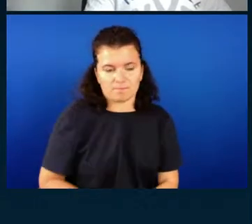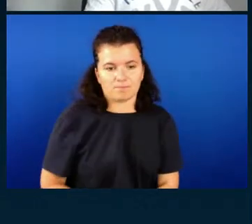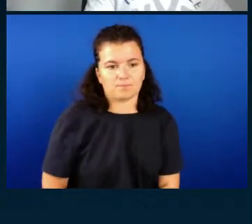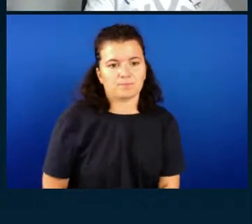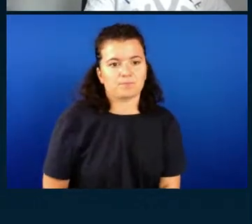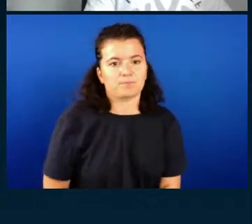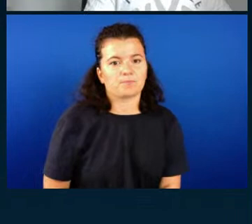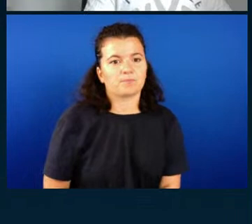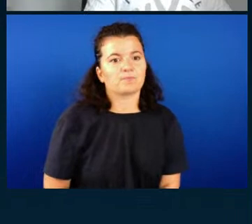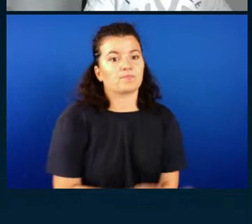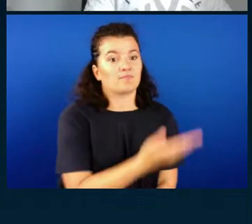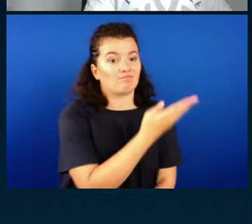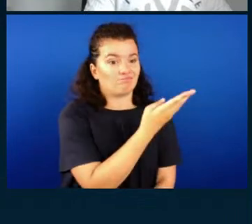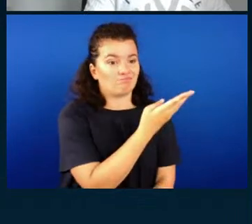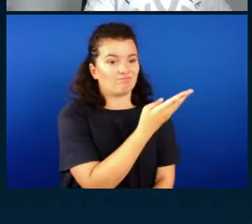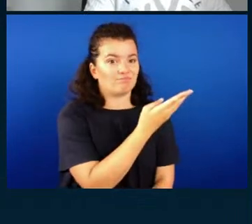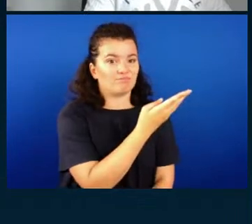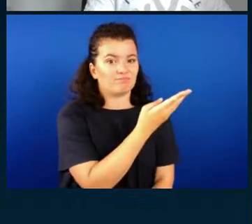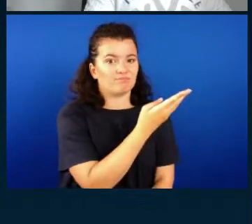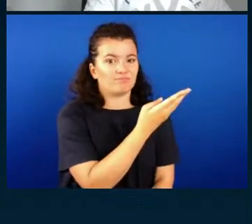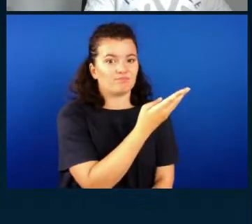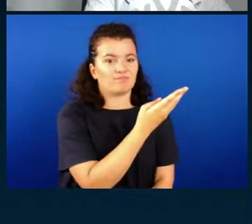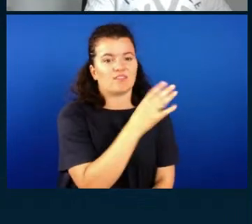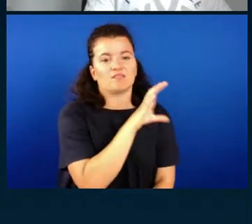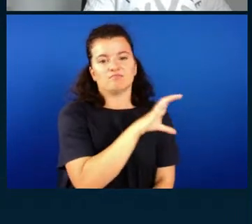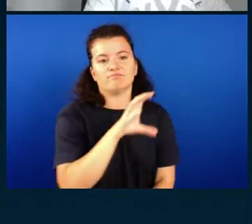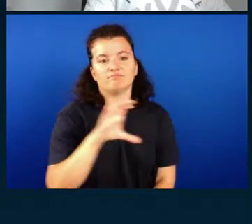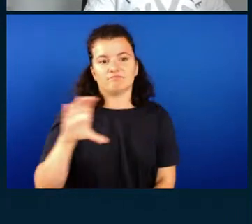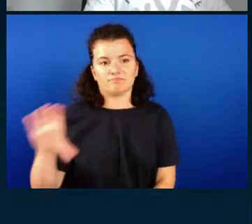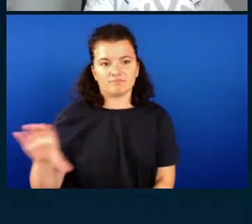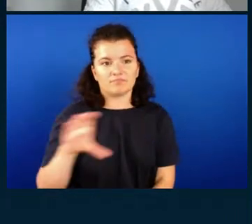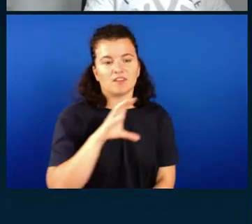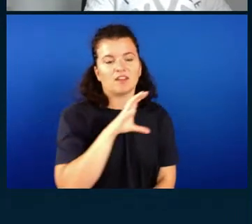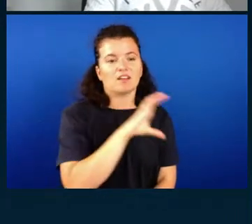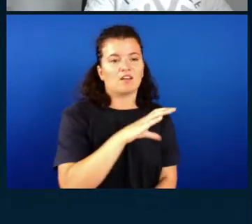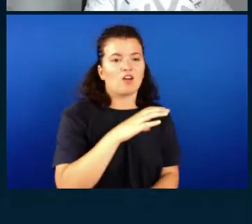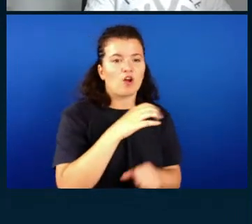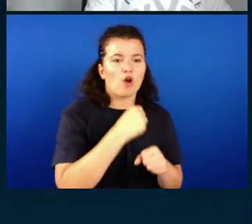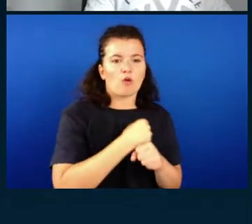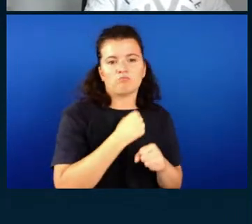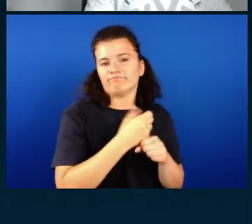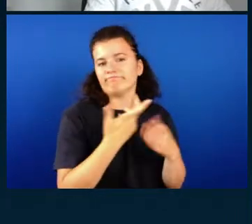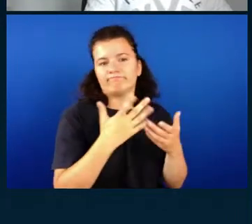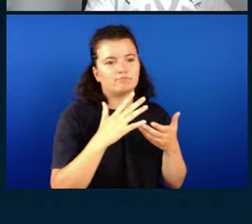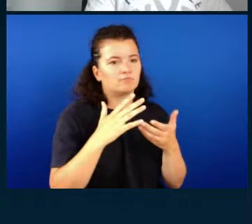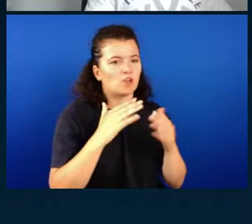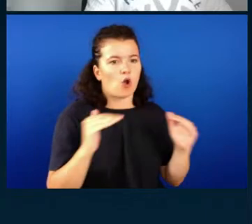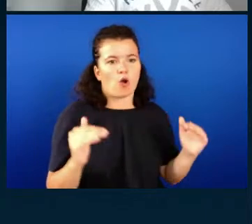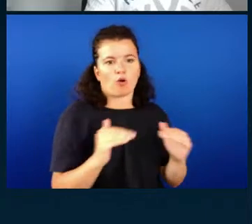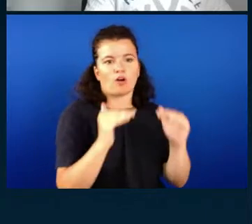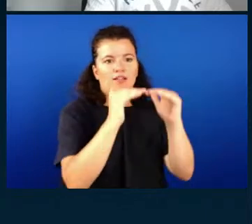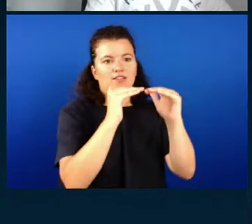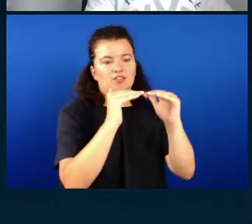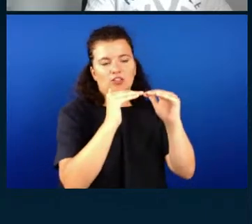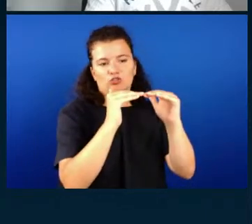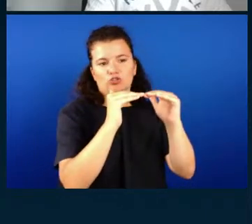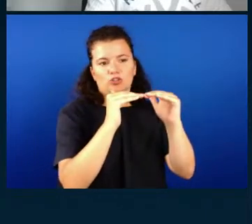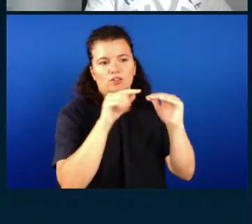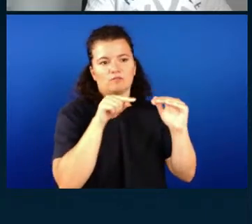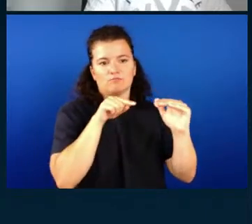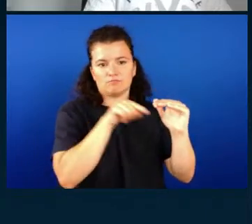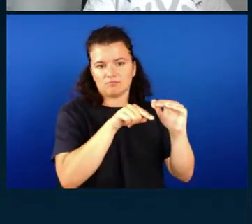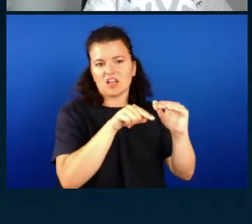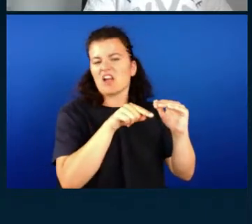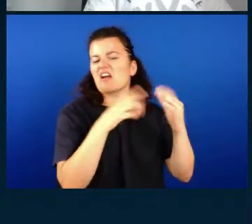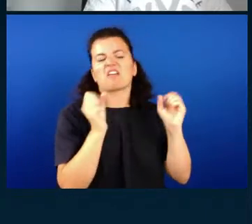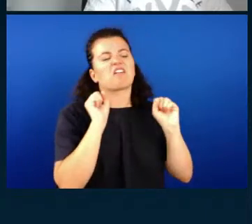basic overview. I'm at the organization, Kaushik. I can create many organizations here. Azure DevOps is a cloud-hosted